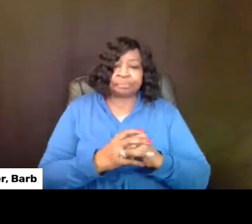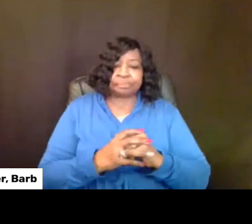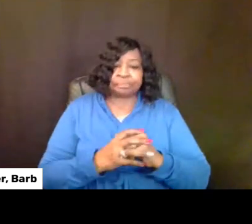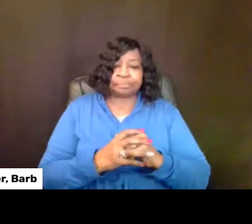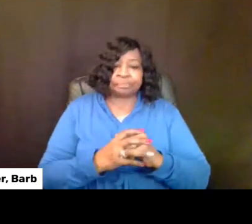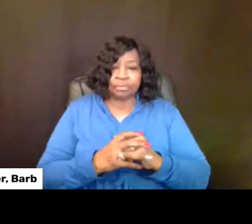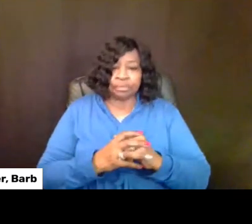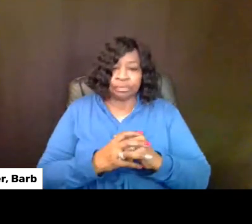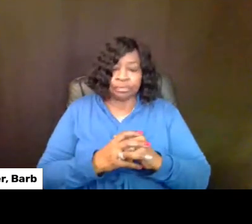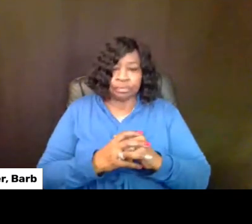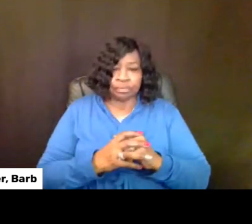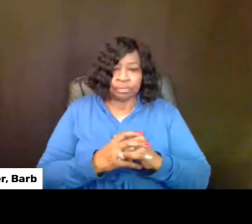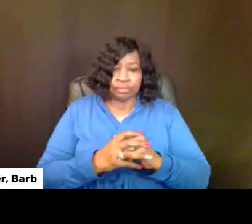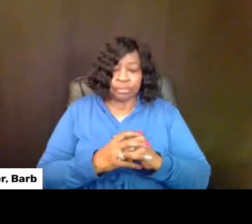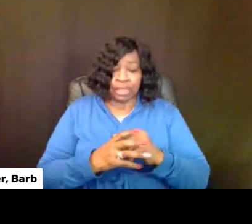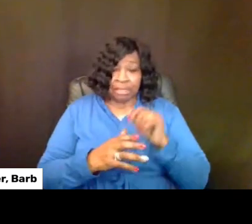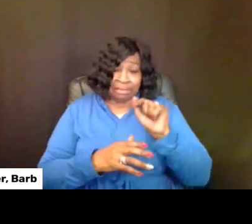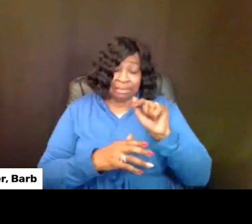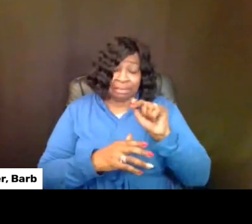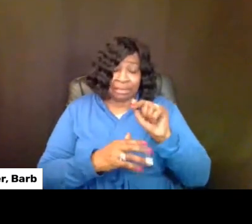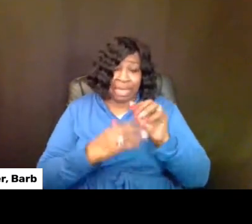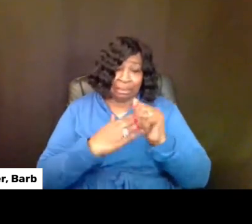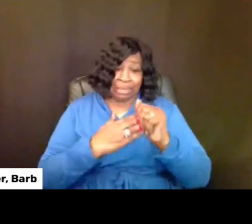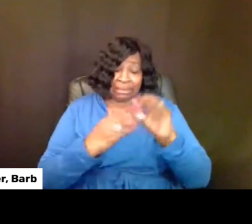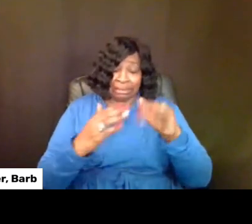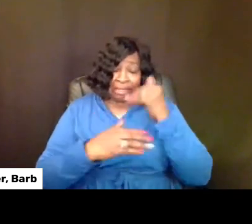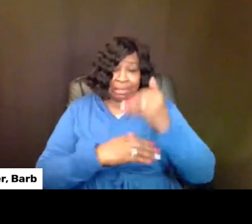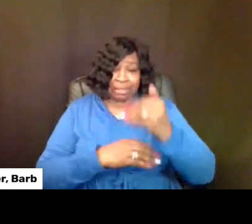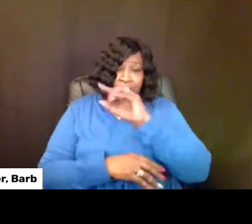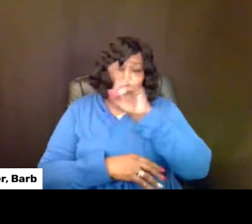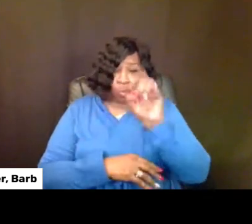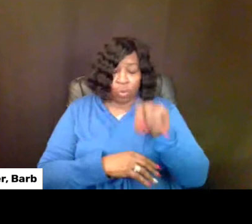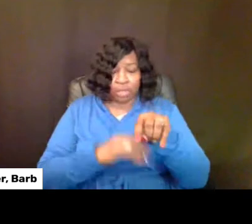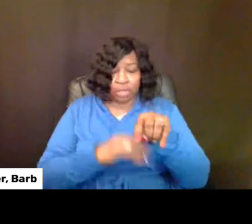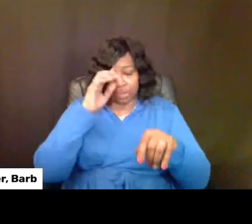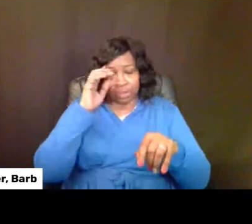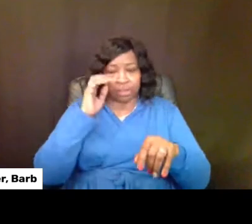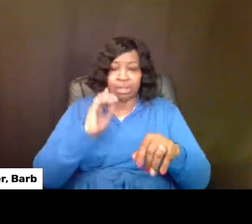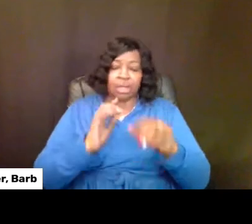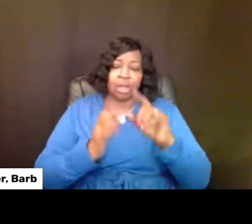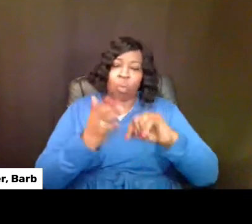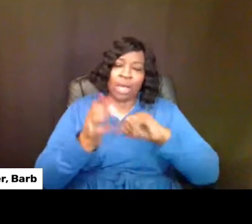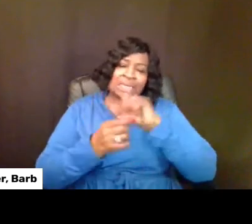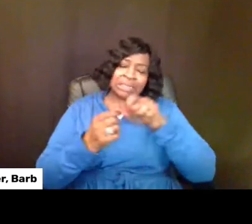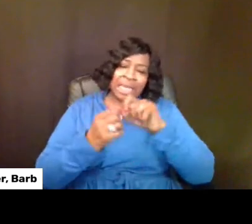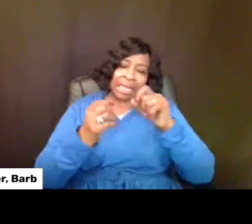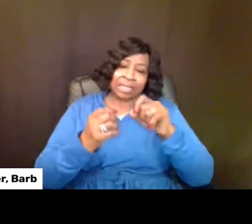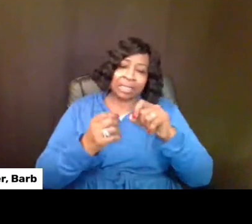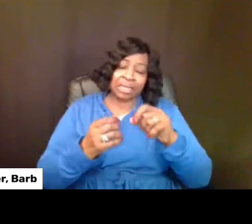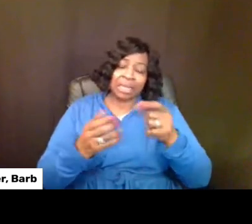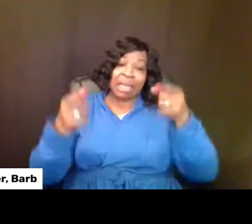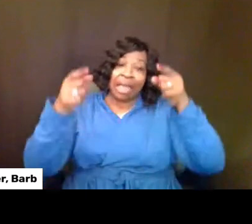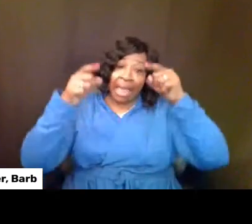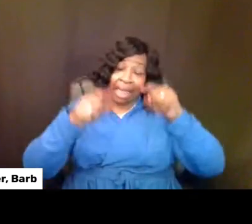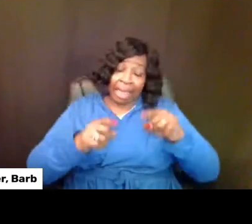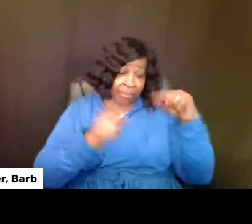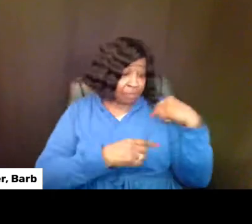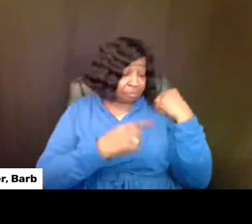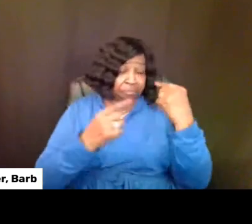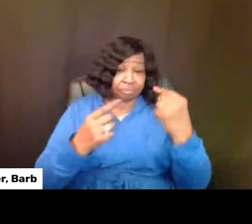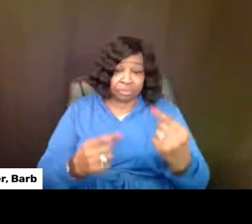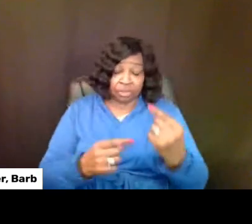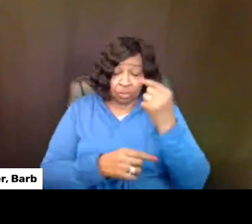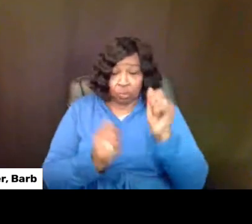goes into my next question in, what exactly is happening or has happened to date with